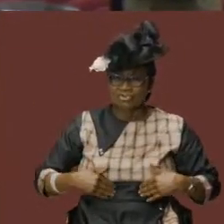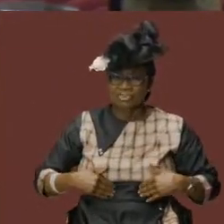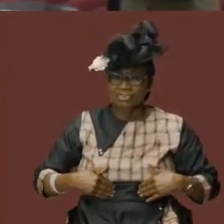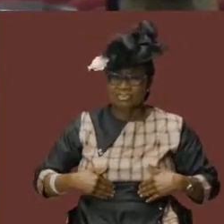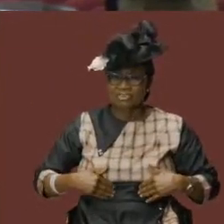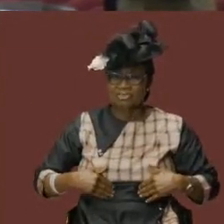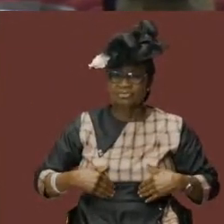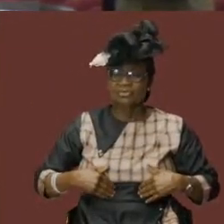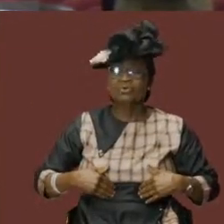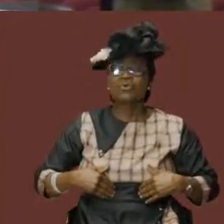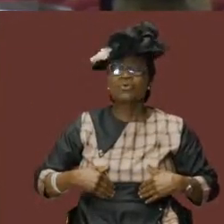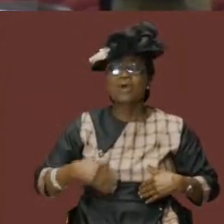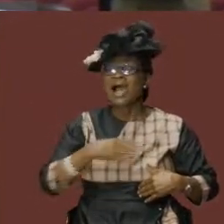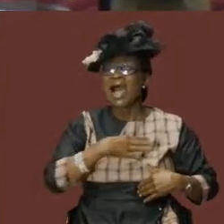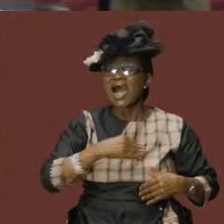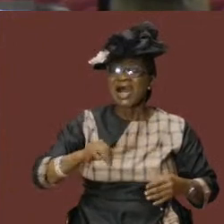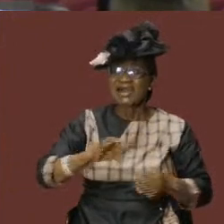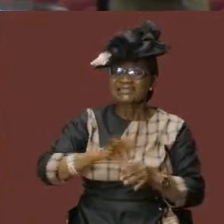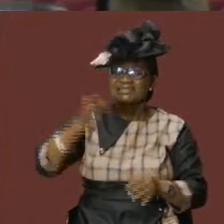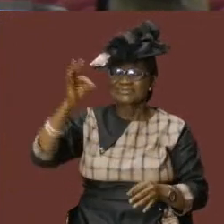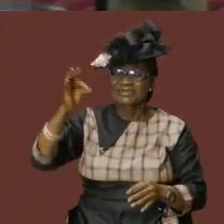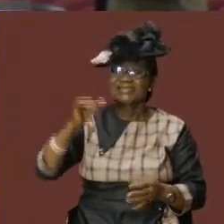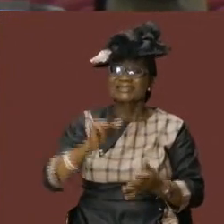that the fire will do a perfect work.